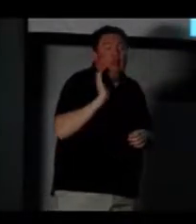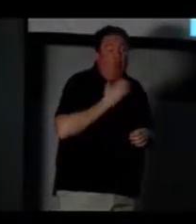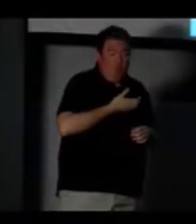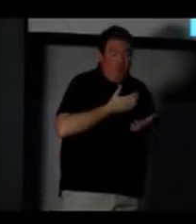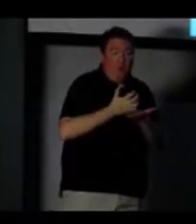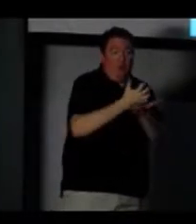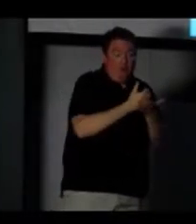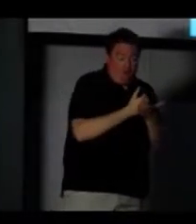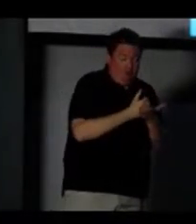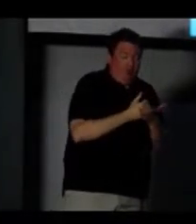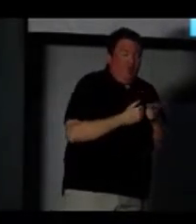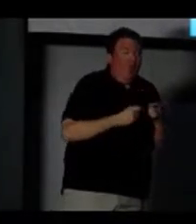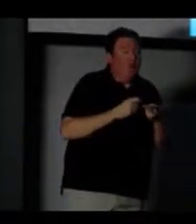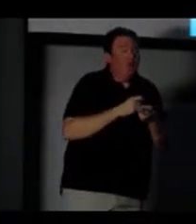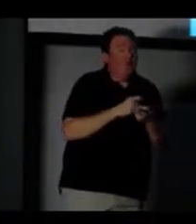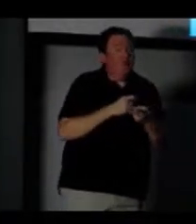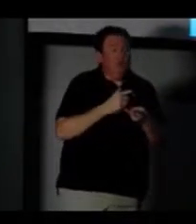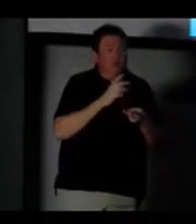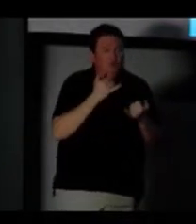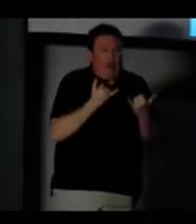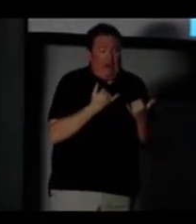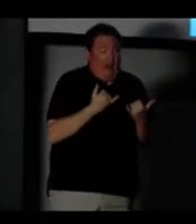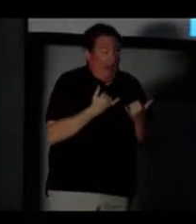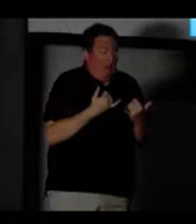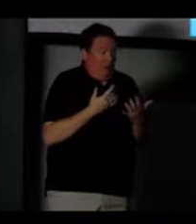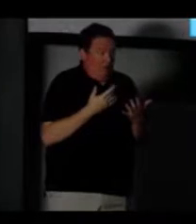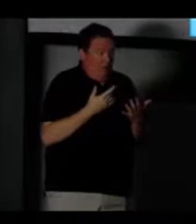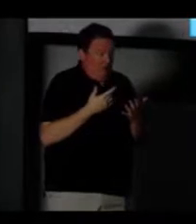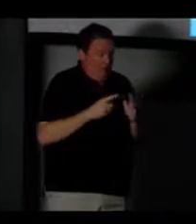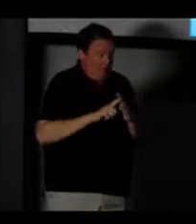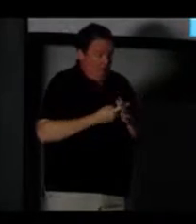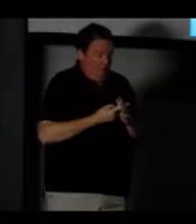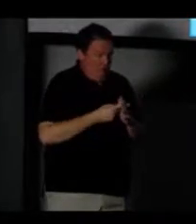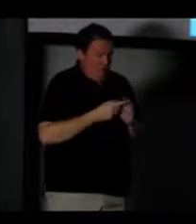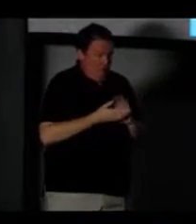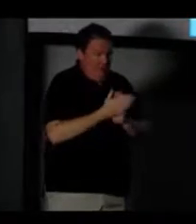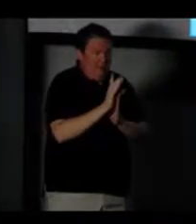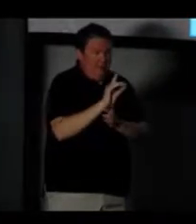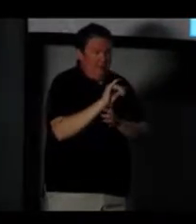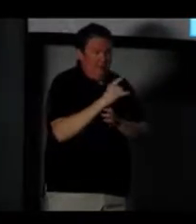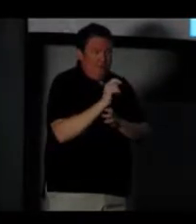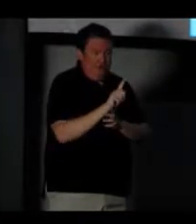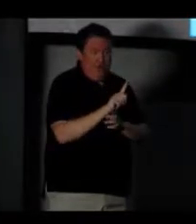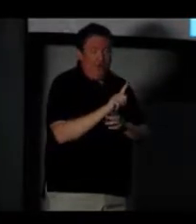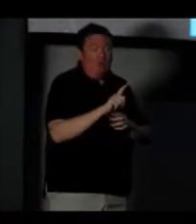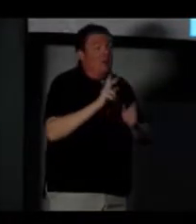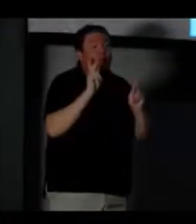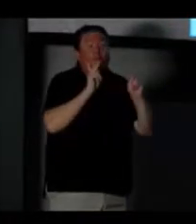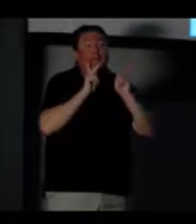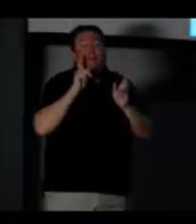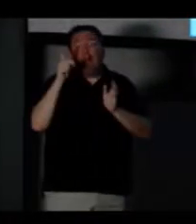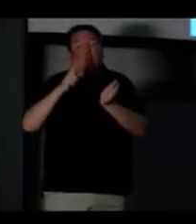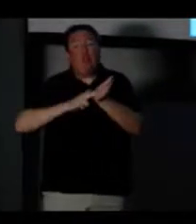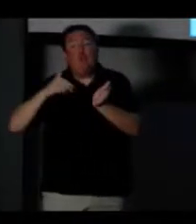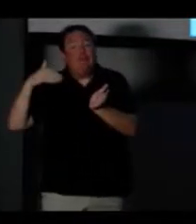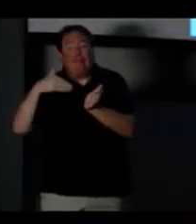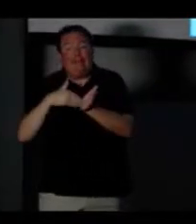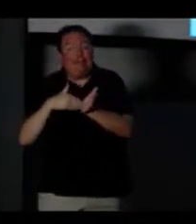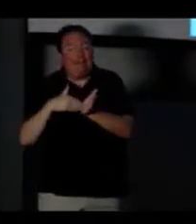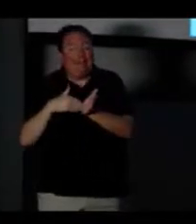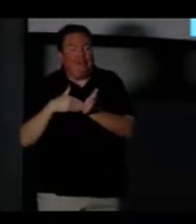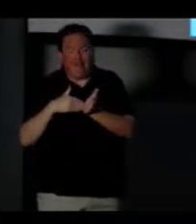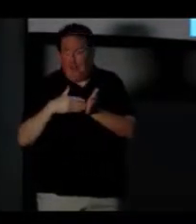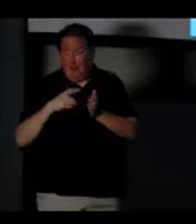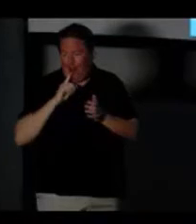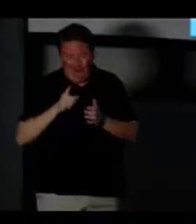the Smithsonian's collections being digitized right at the beginning of the calendar day by people in New Zealand, and gradually that timeline